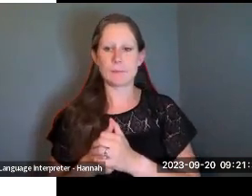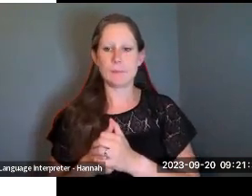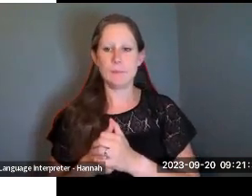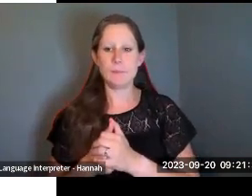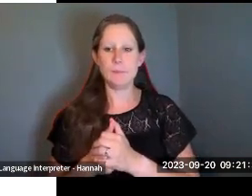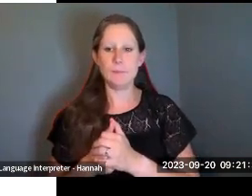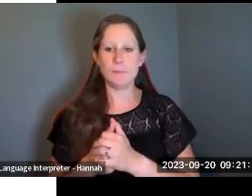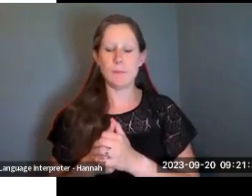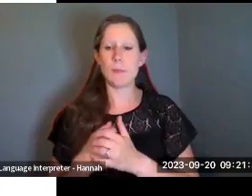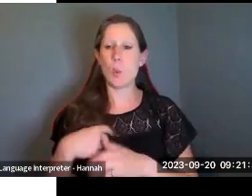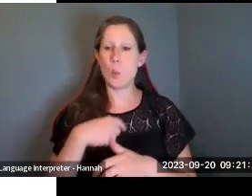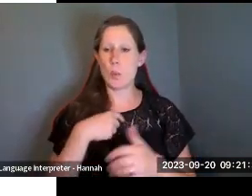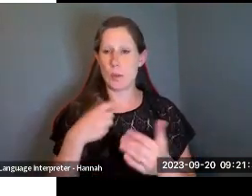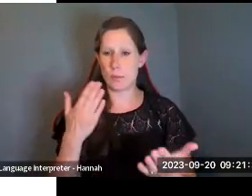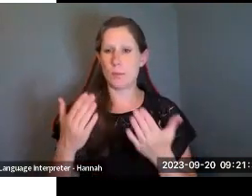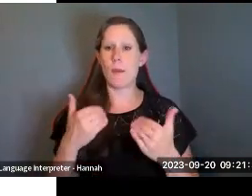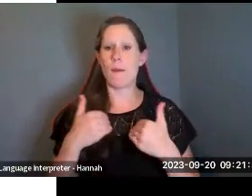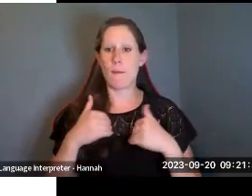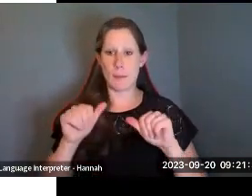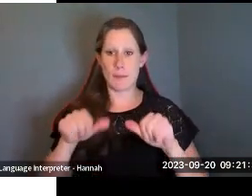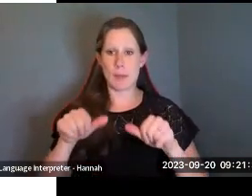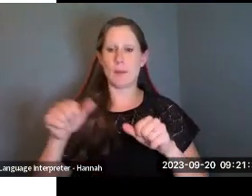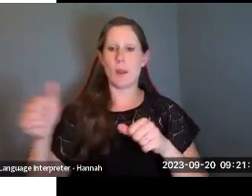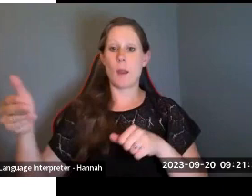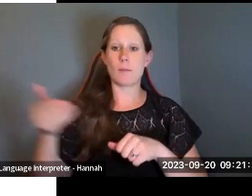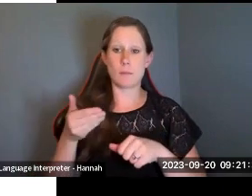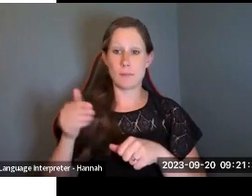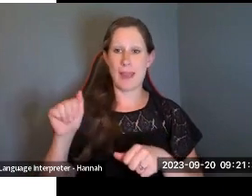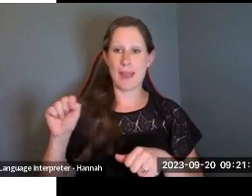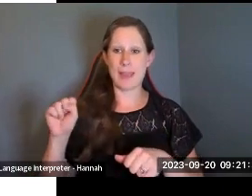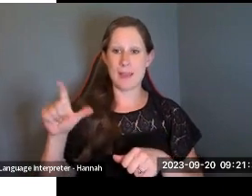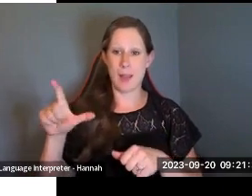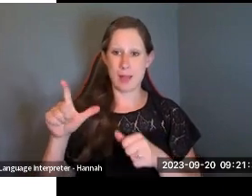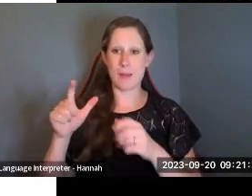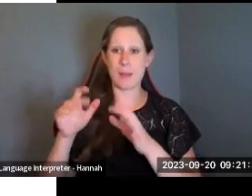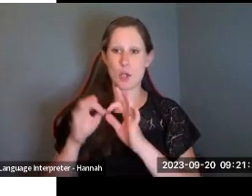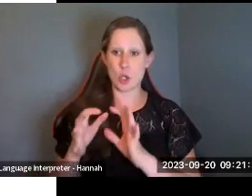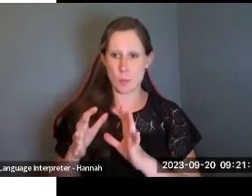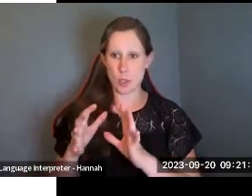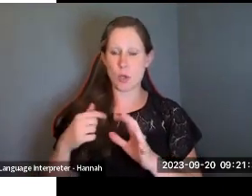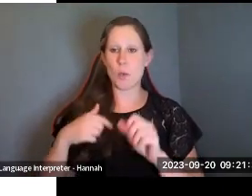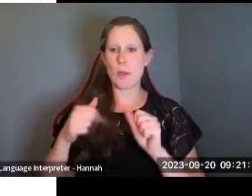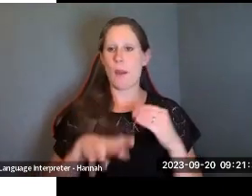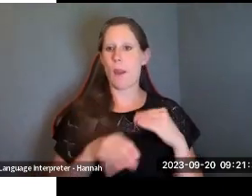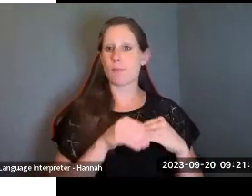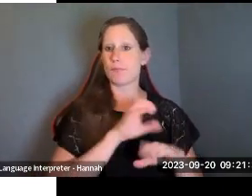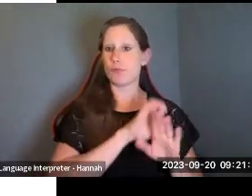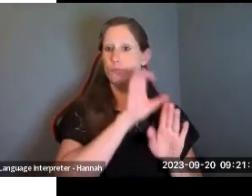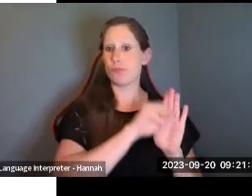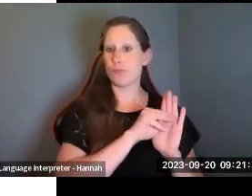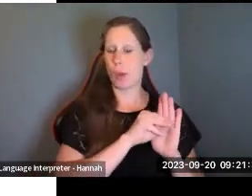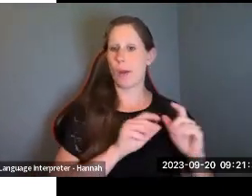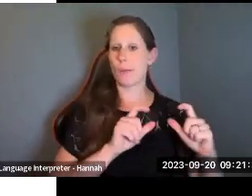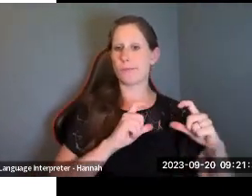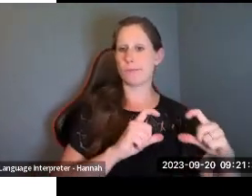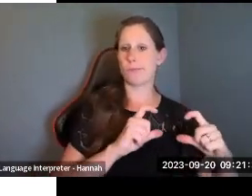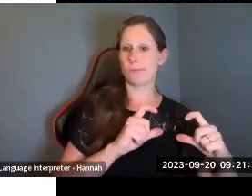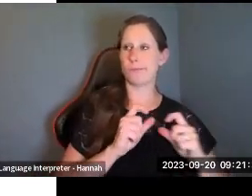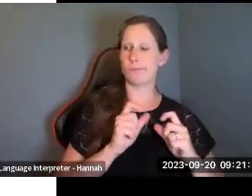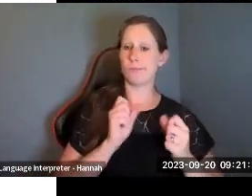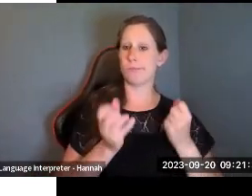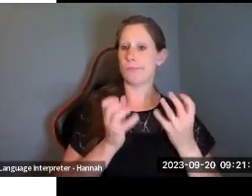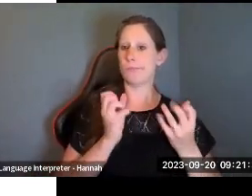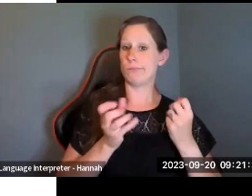the ability to hire ASL interpreters to embed in the curriculum to deliver, and each